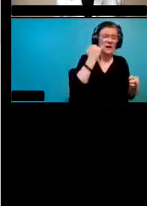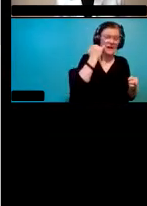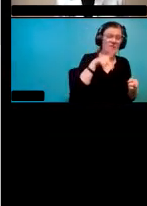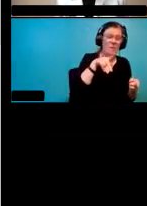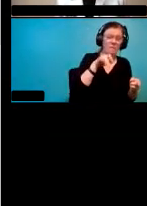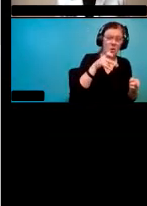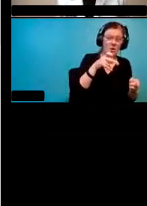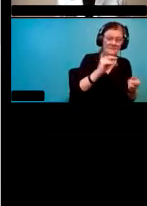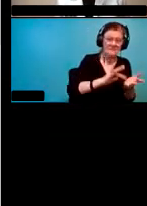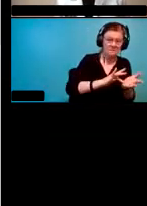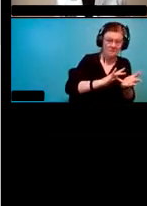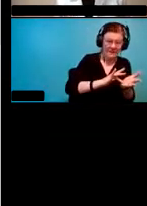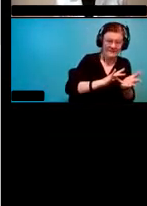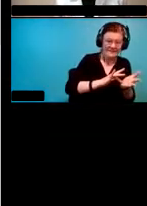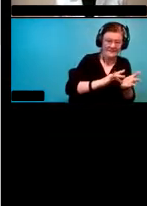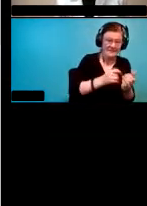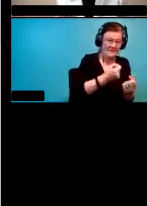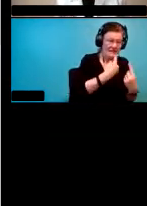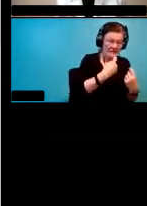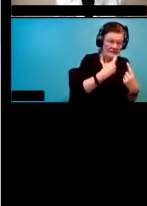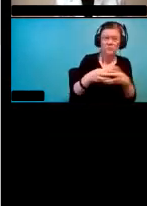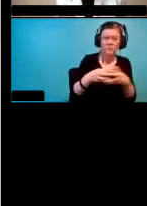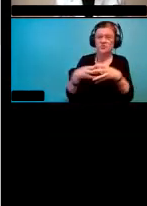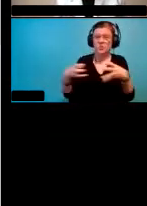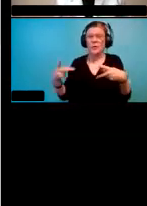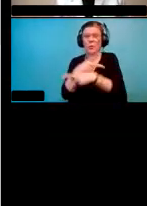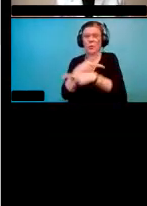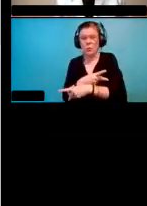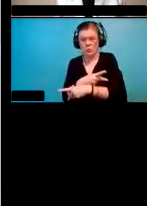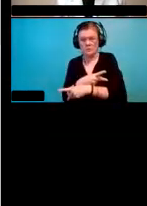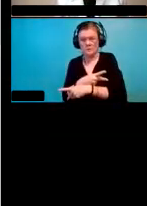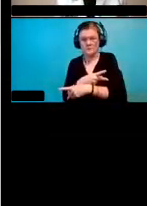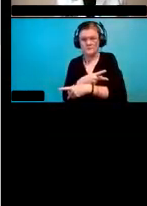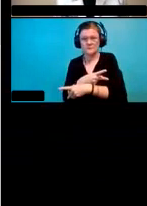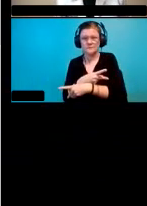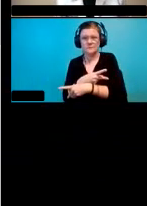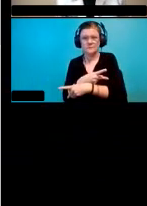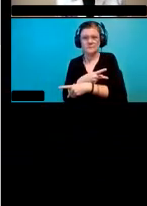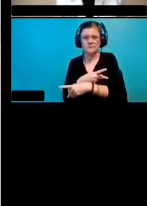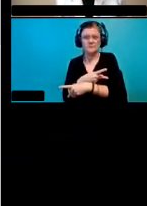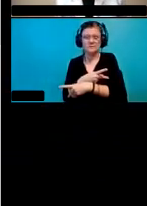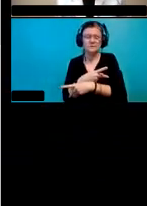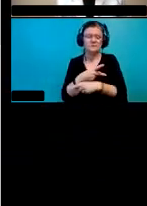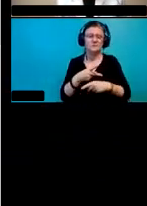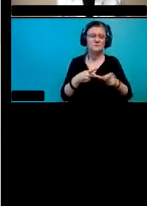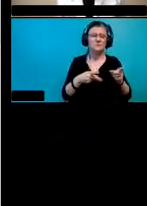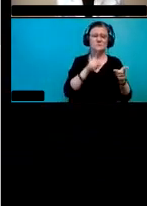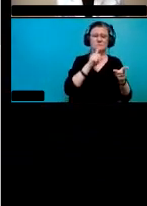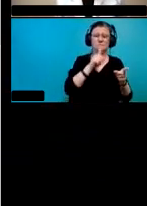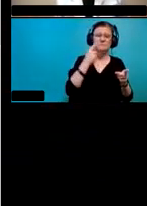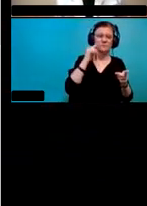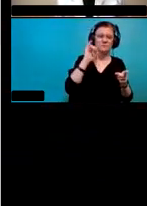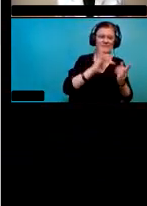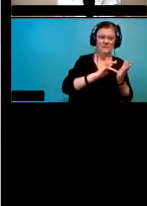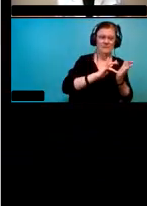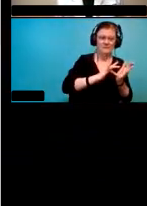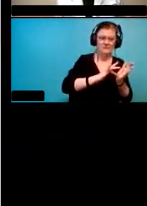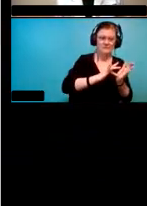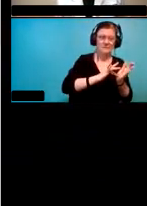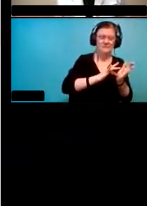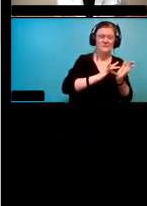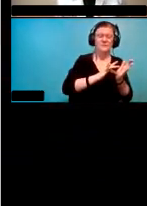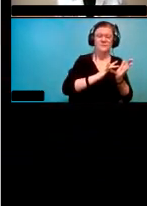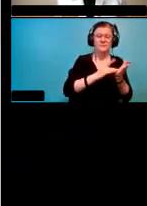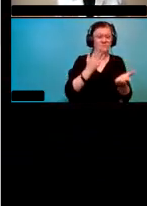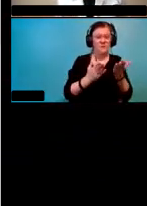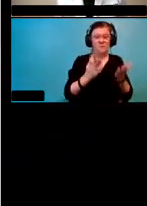some of them, the side effect can be swelling. So you'll see that there are a lot of different medications, and you might